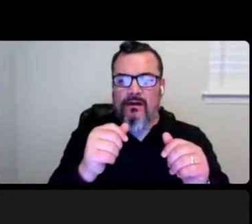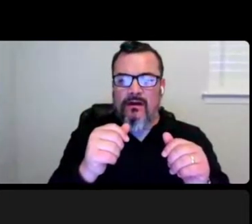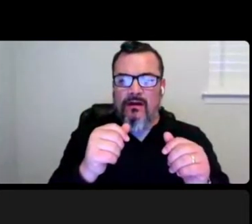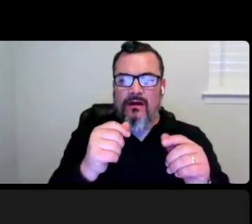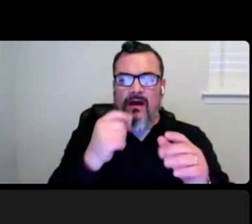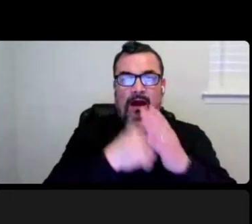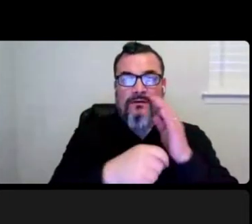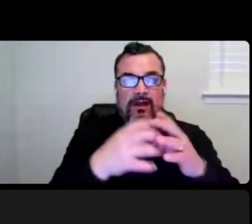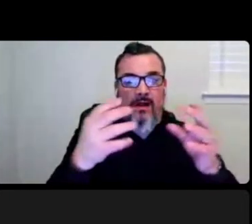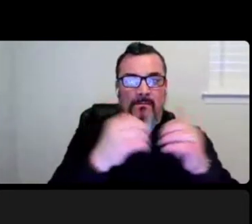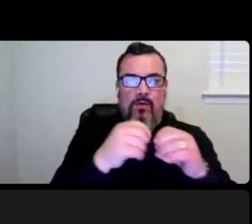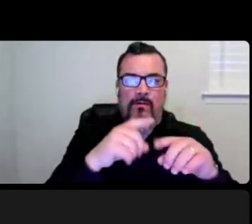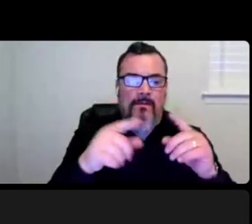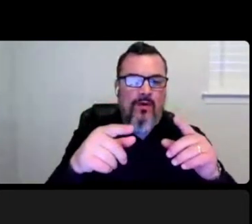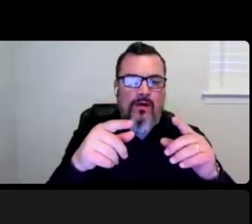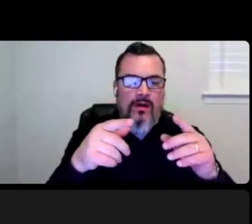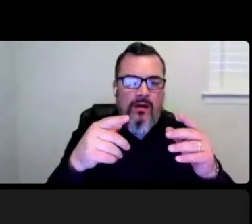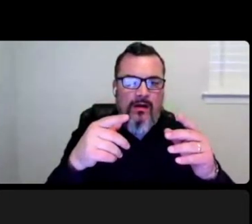more, but